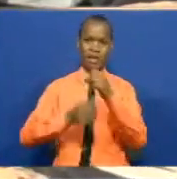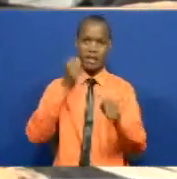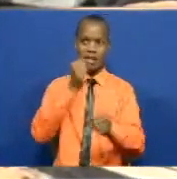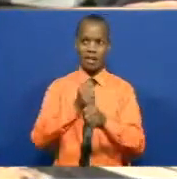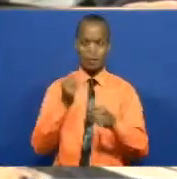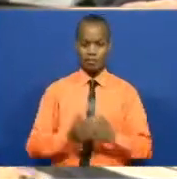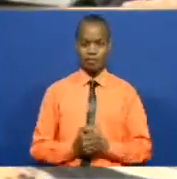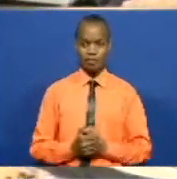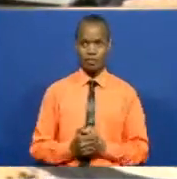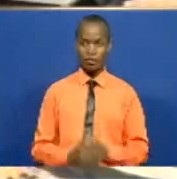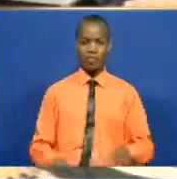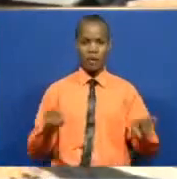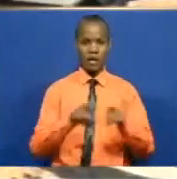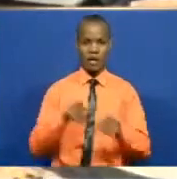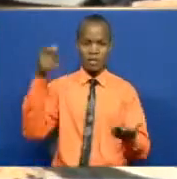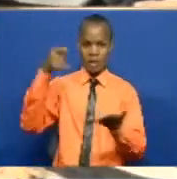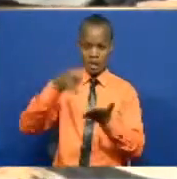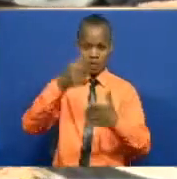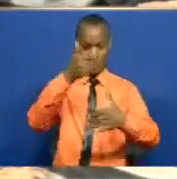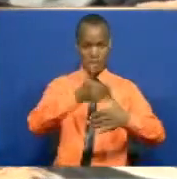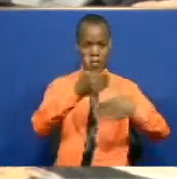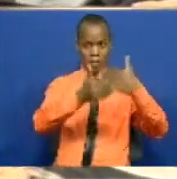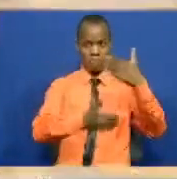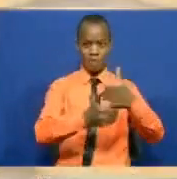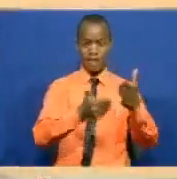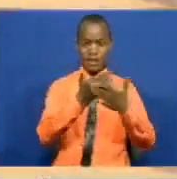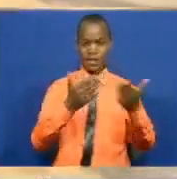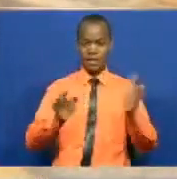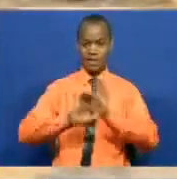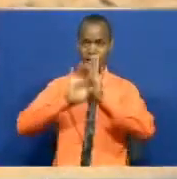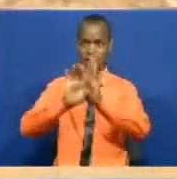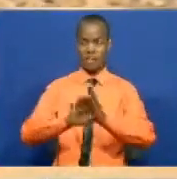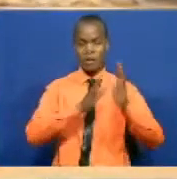first lift will also include the construction of facilities such as toilets